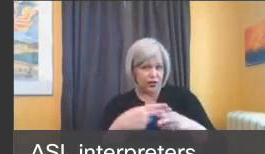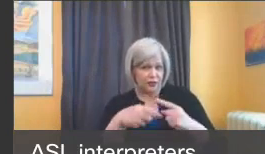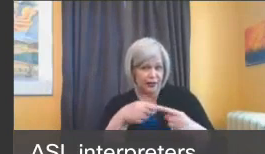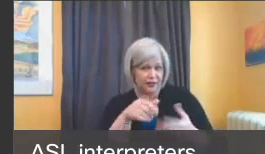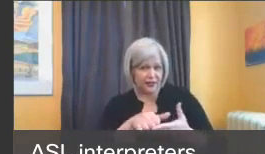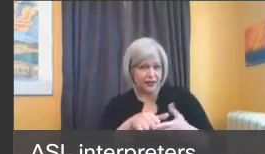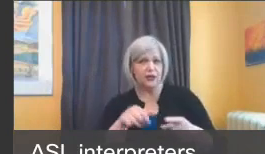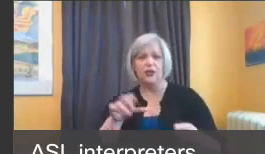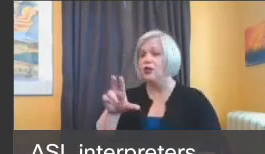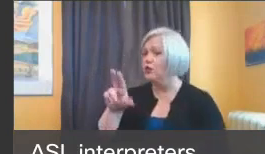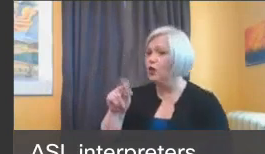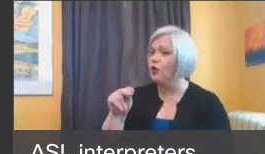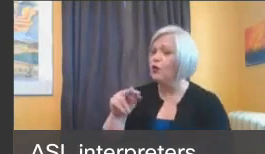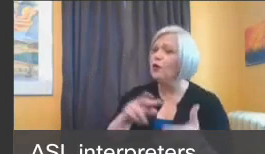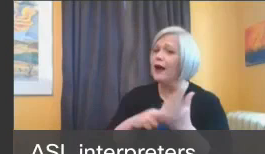that